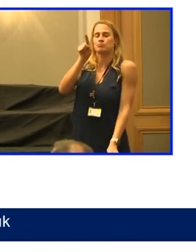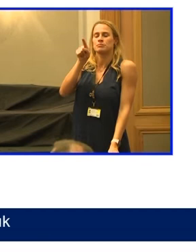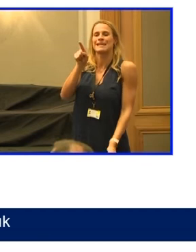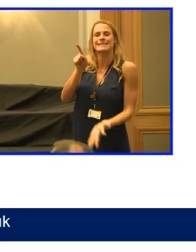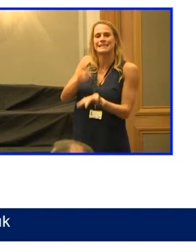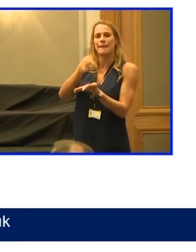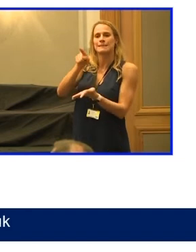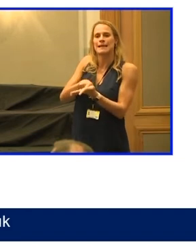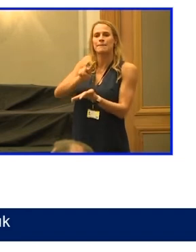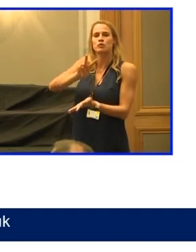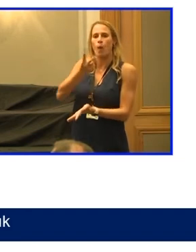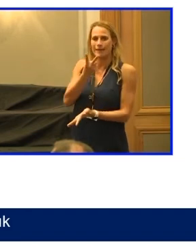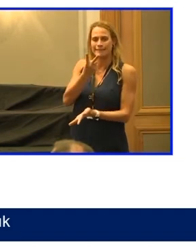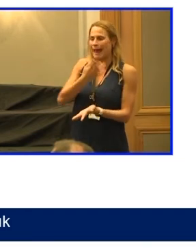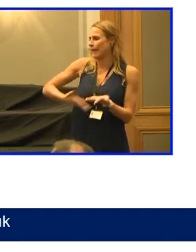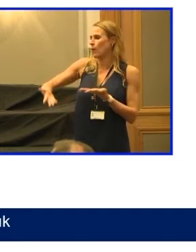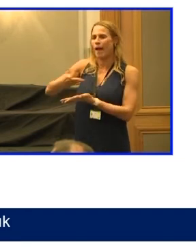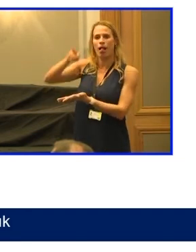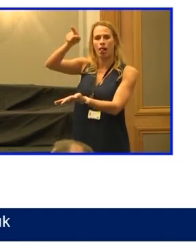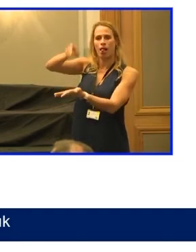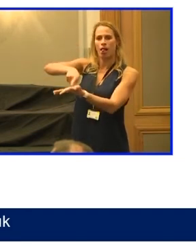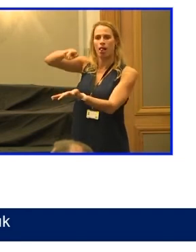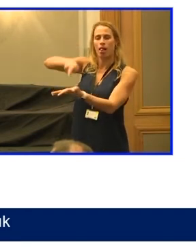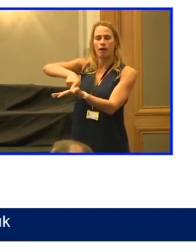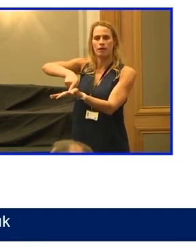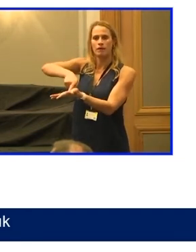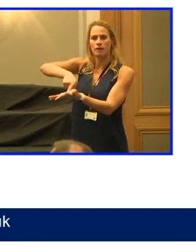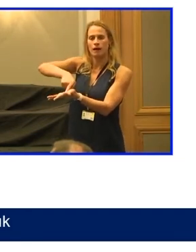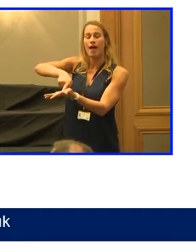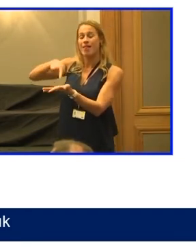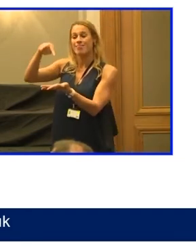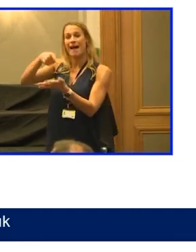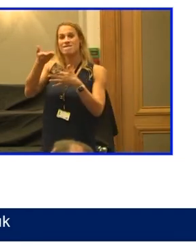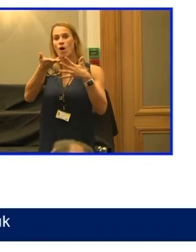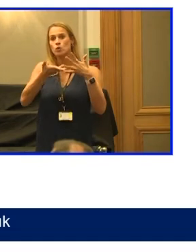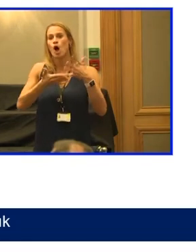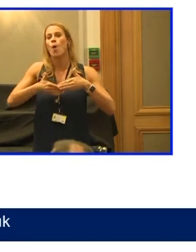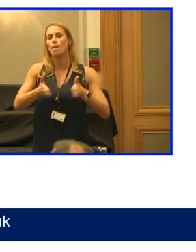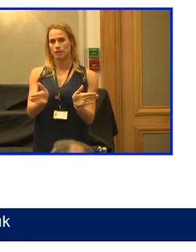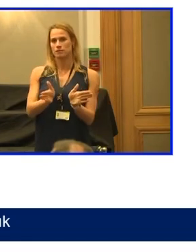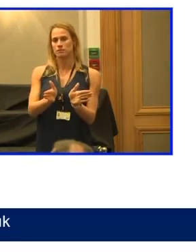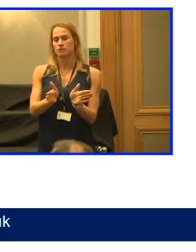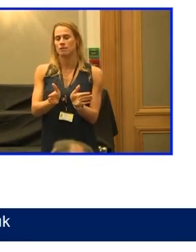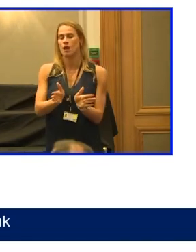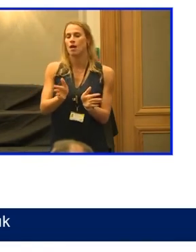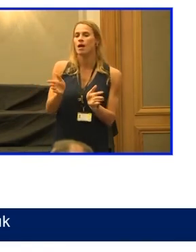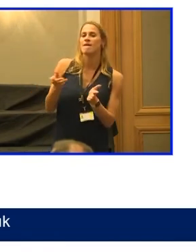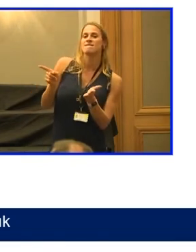tap twice anywhere on the screen. So, that folder is now open. I'm gonna flick to the